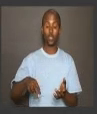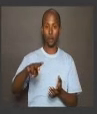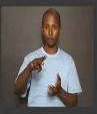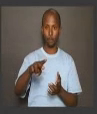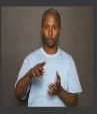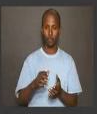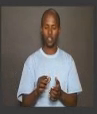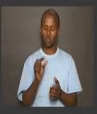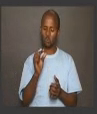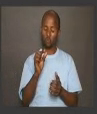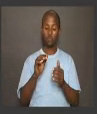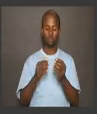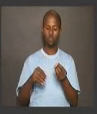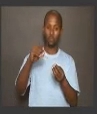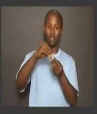little left over.